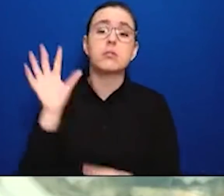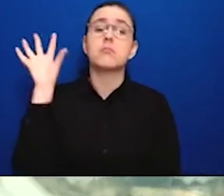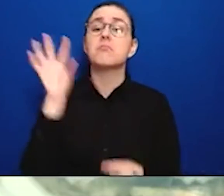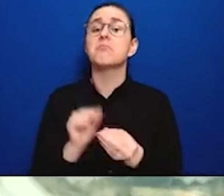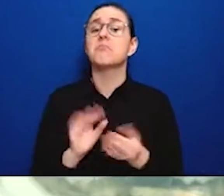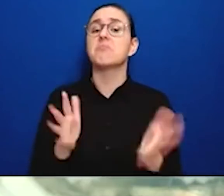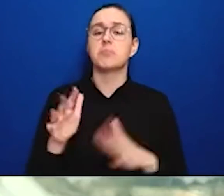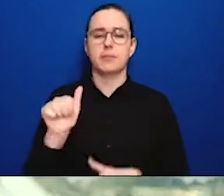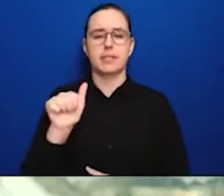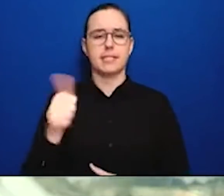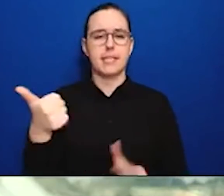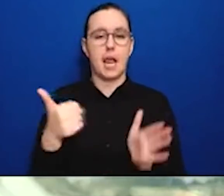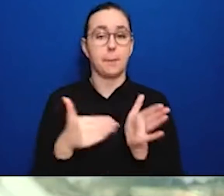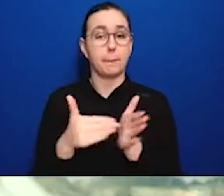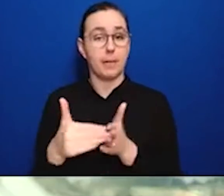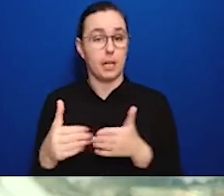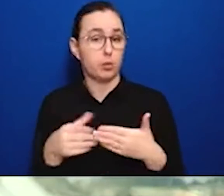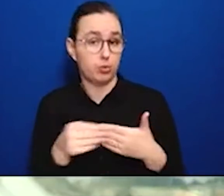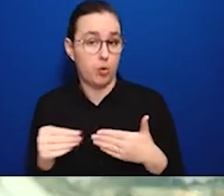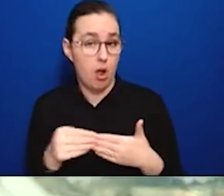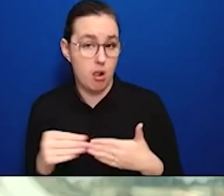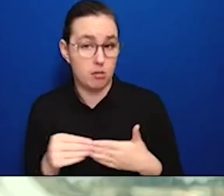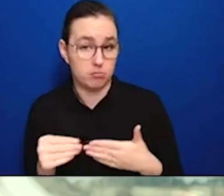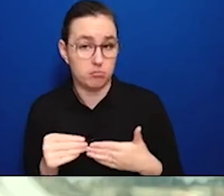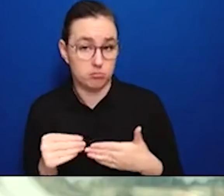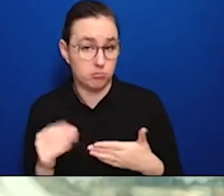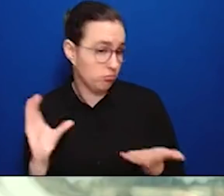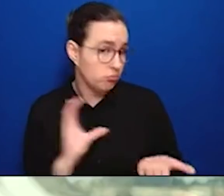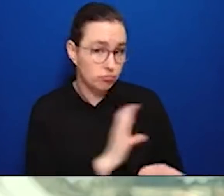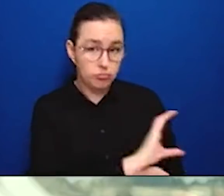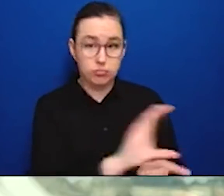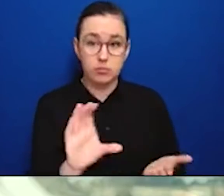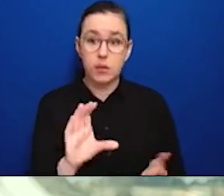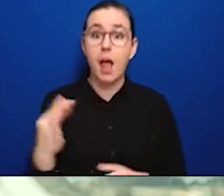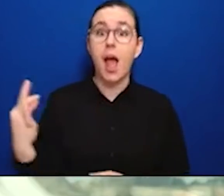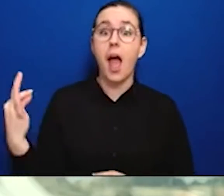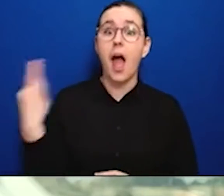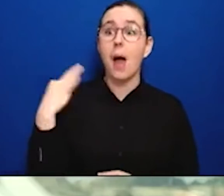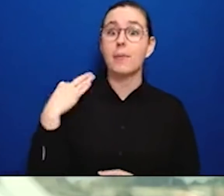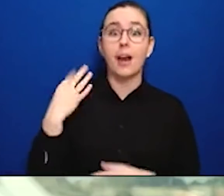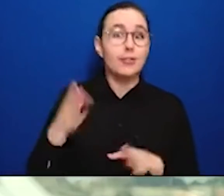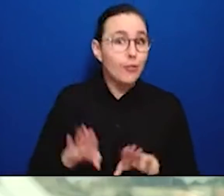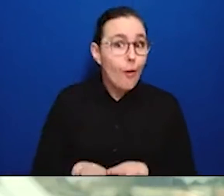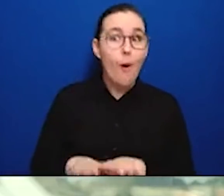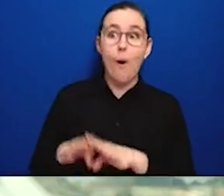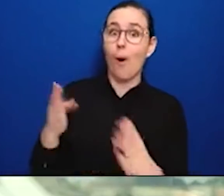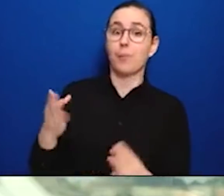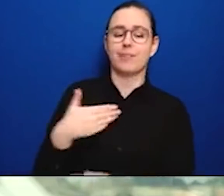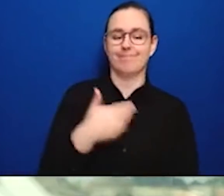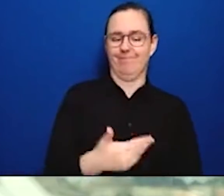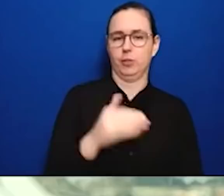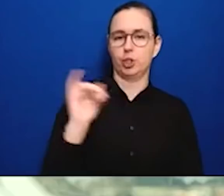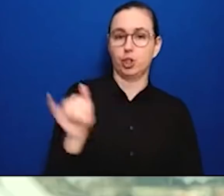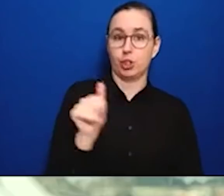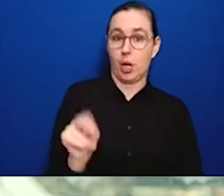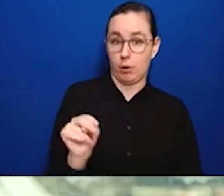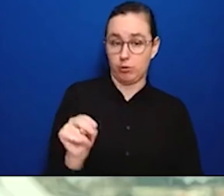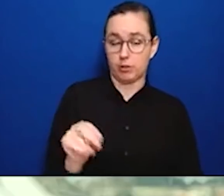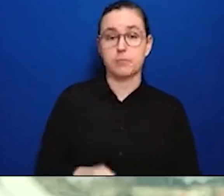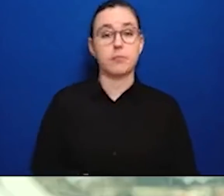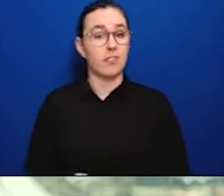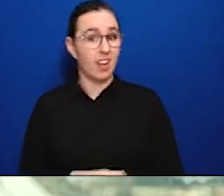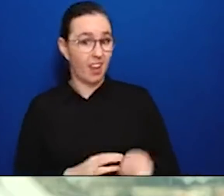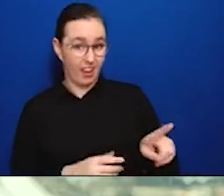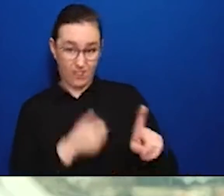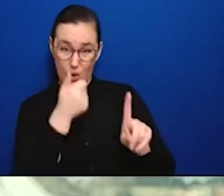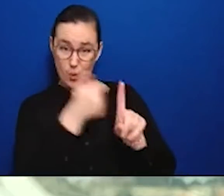accept applications in January. Eligible businesses that are already in the government system through existing COVID-19 relief